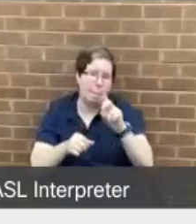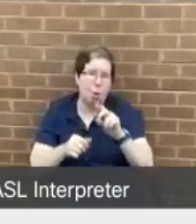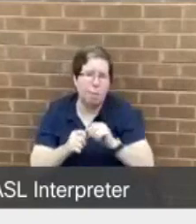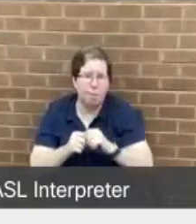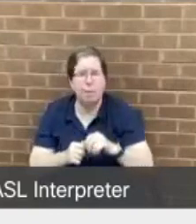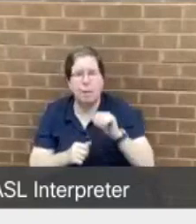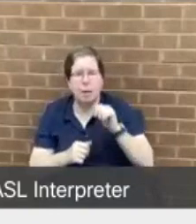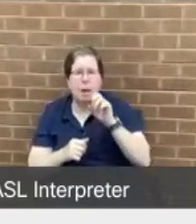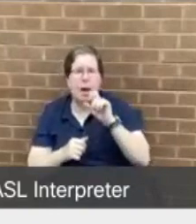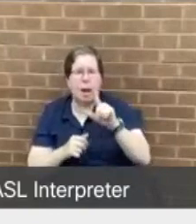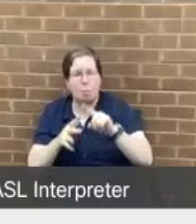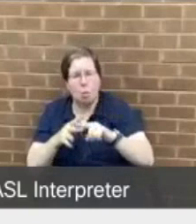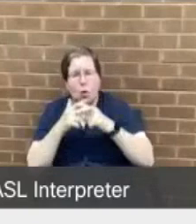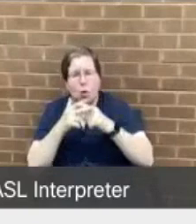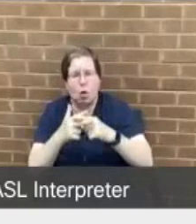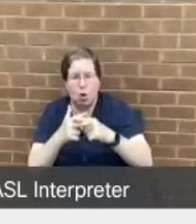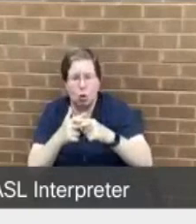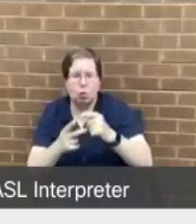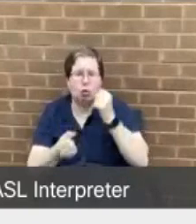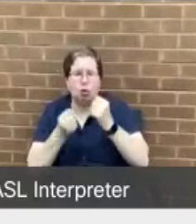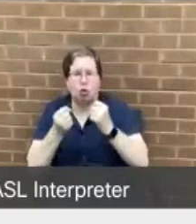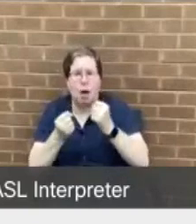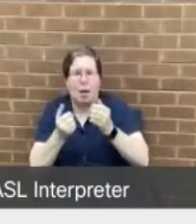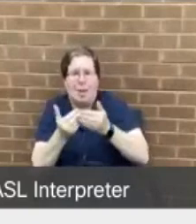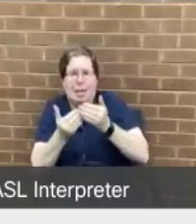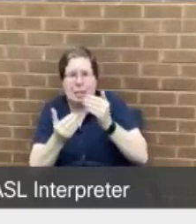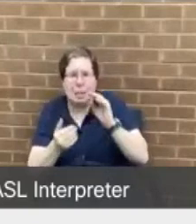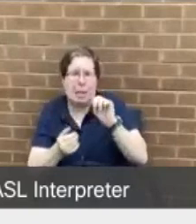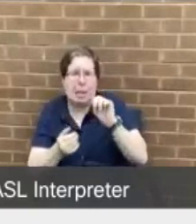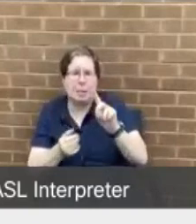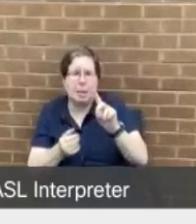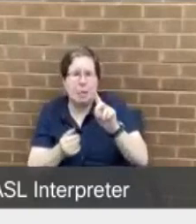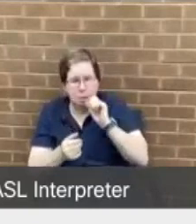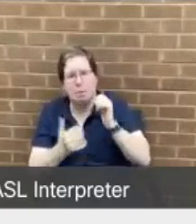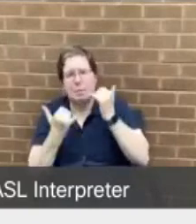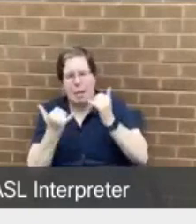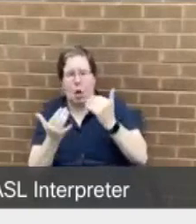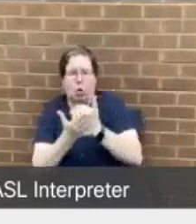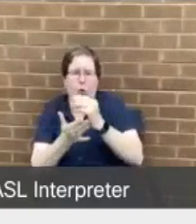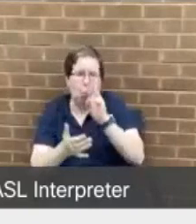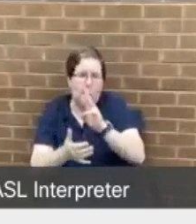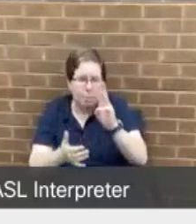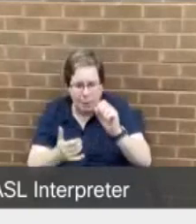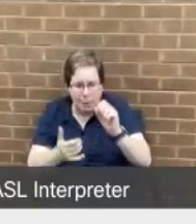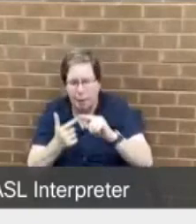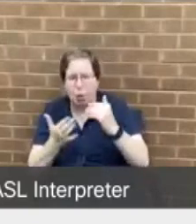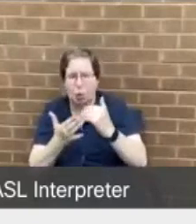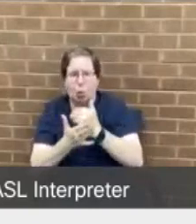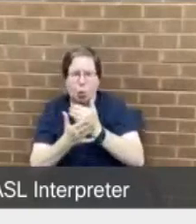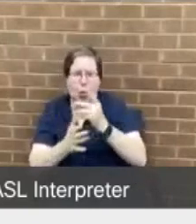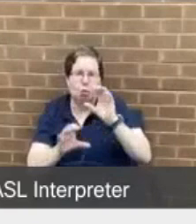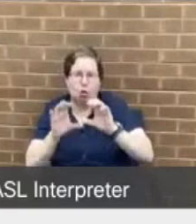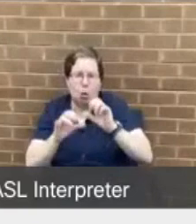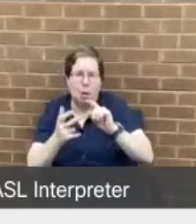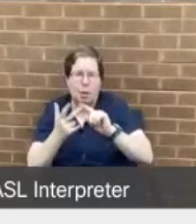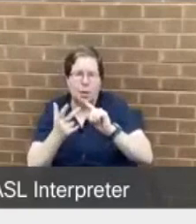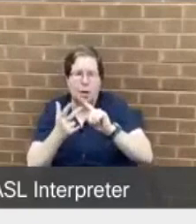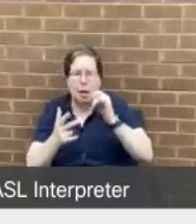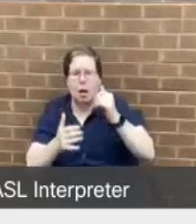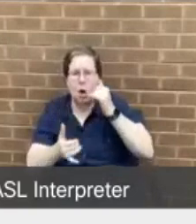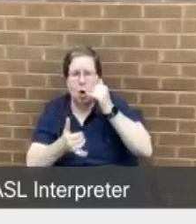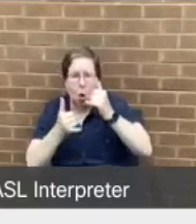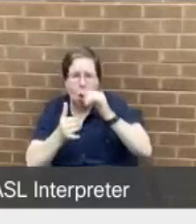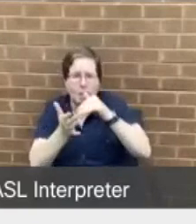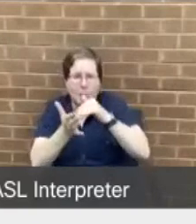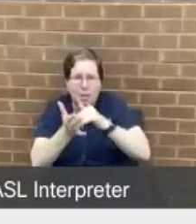April launch of Drive Easy MD included a new website, web chat, customer call center with expanded hours,